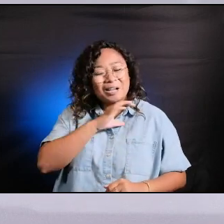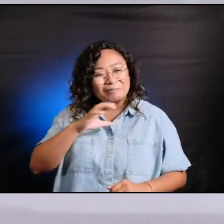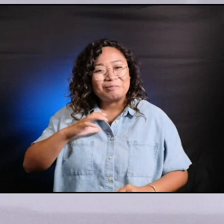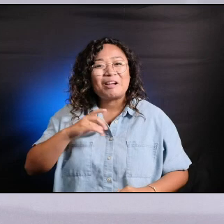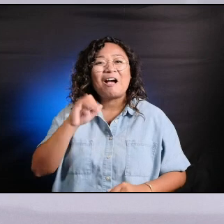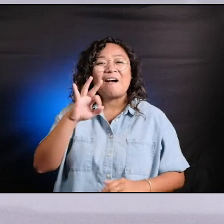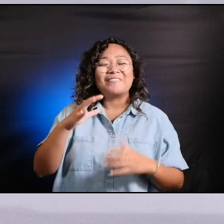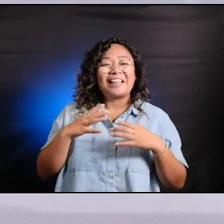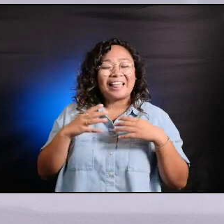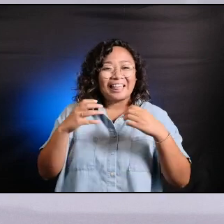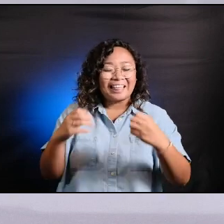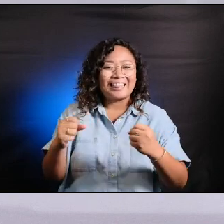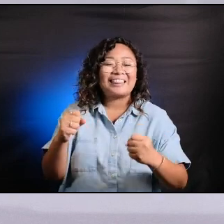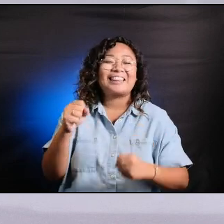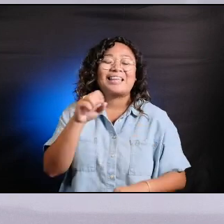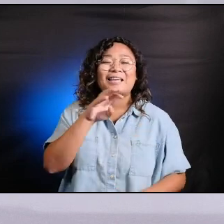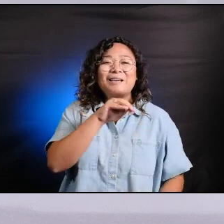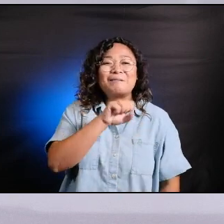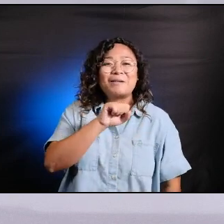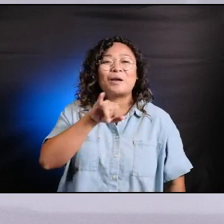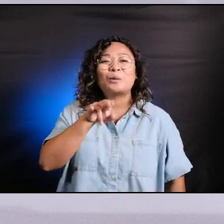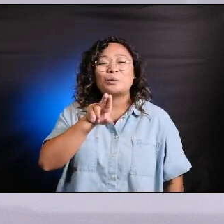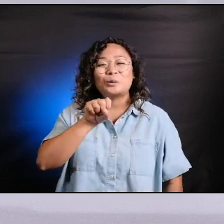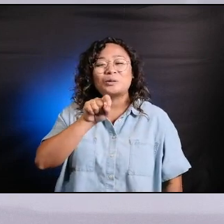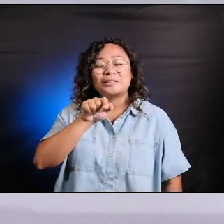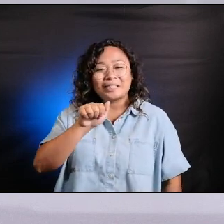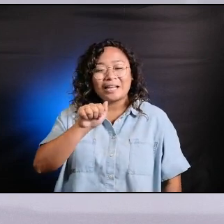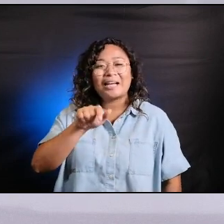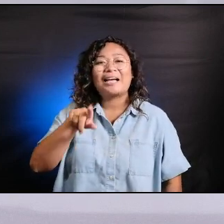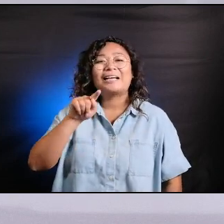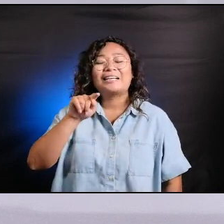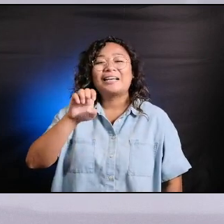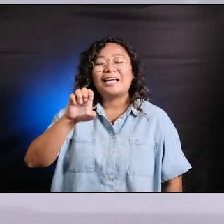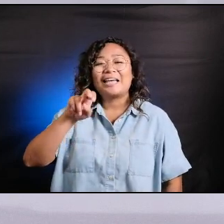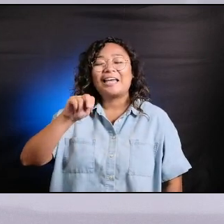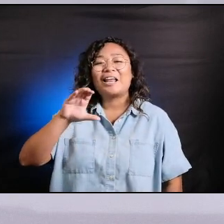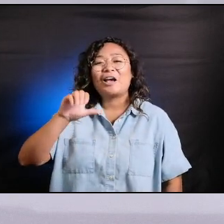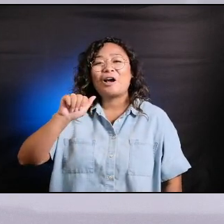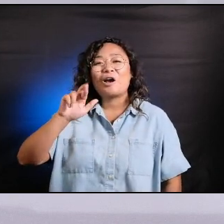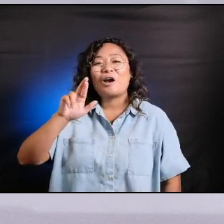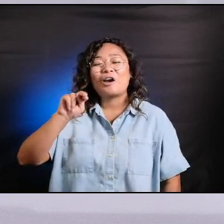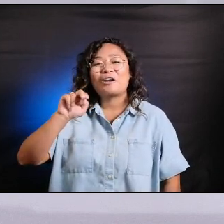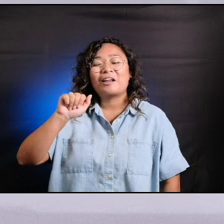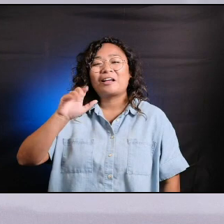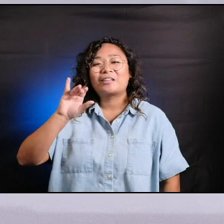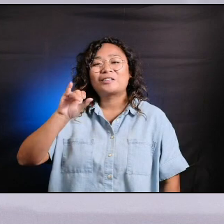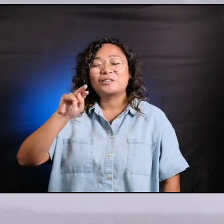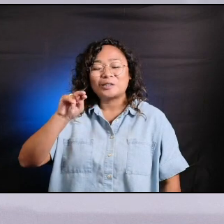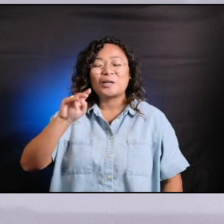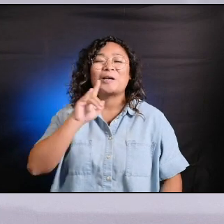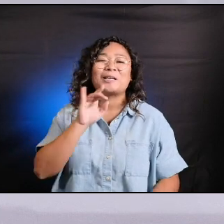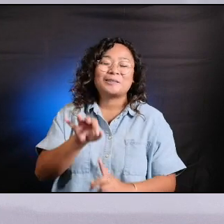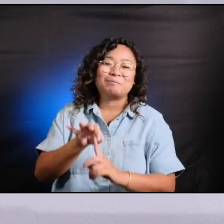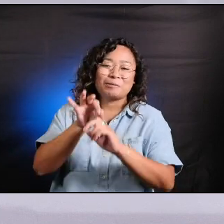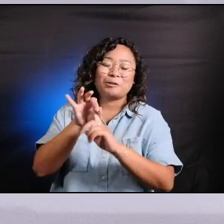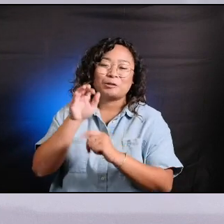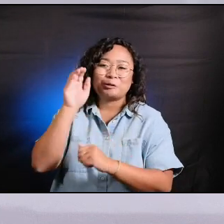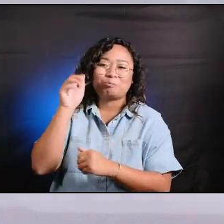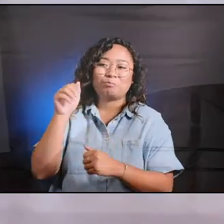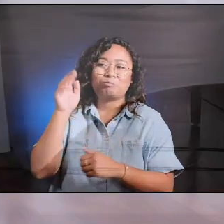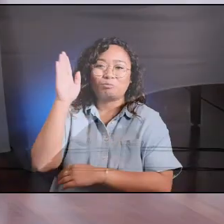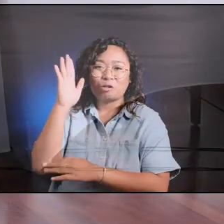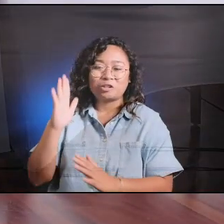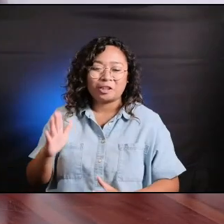Commissioner of Health, Ms. Justa Tita Encarnacion, a special presentation.